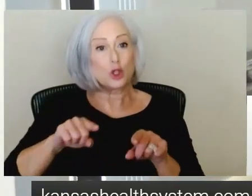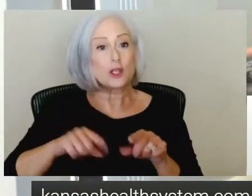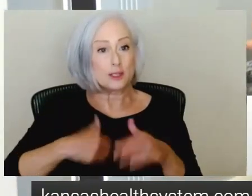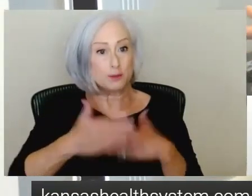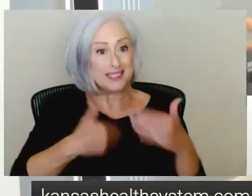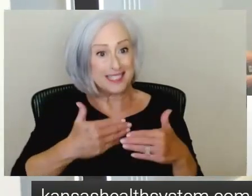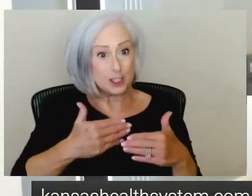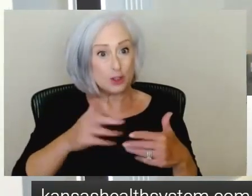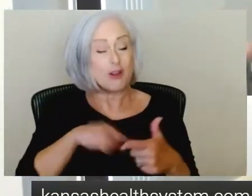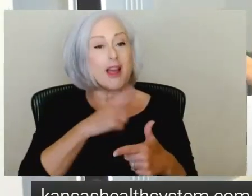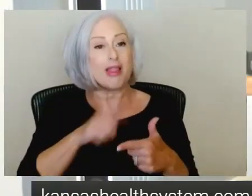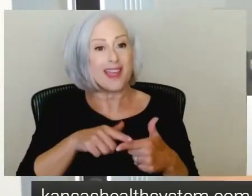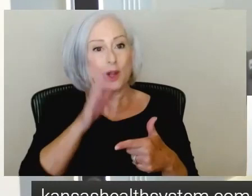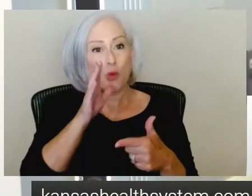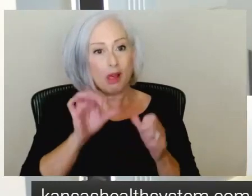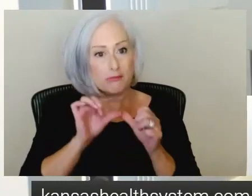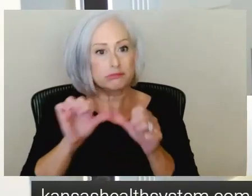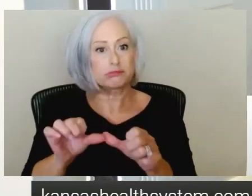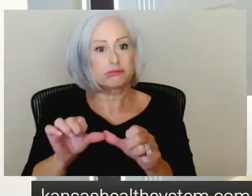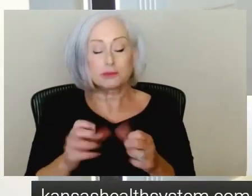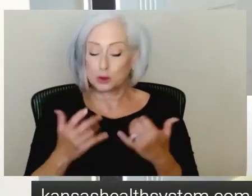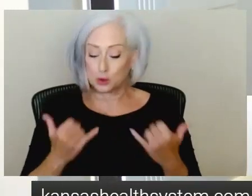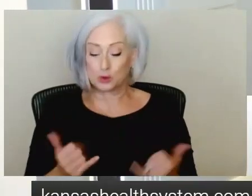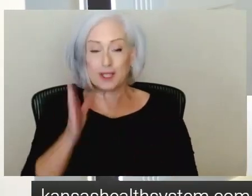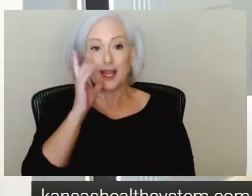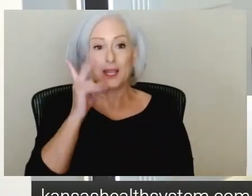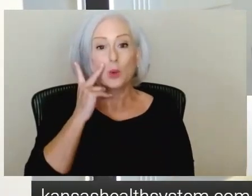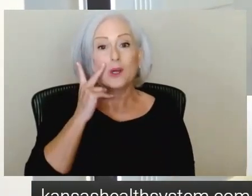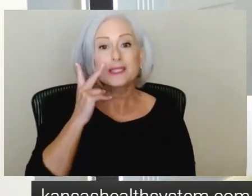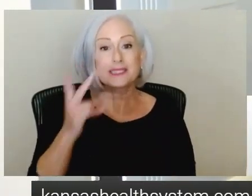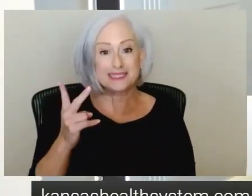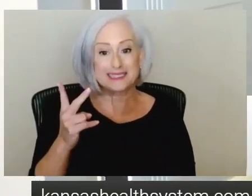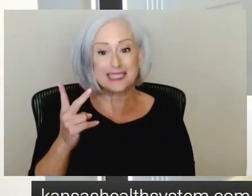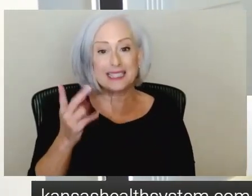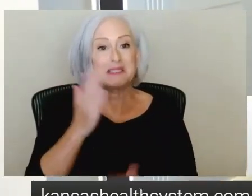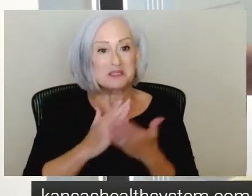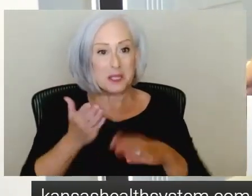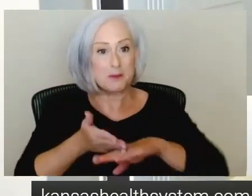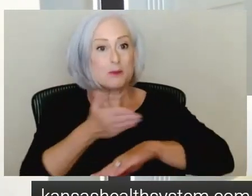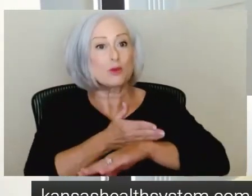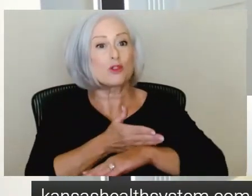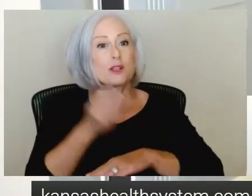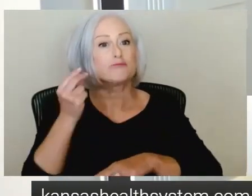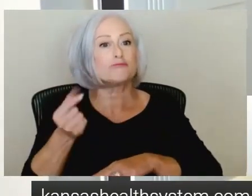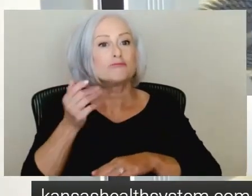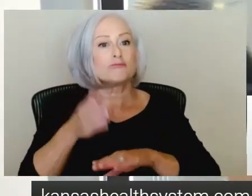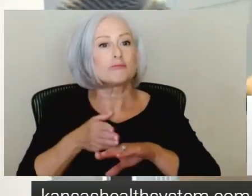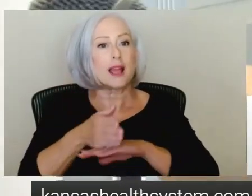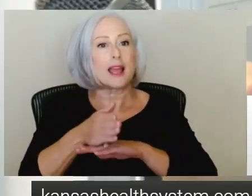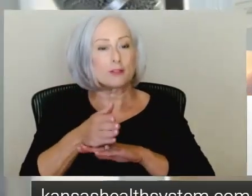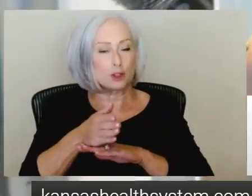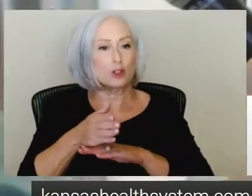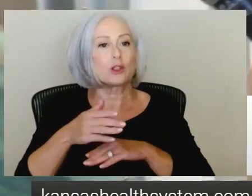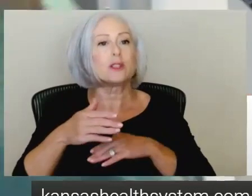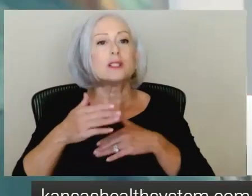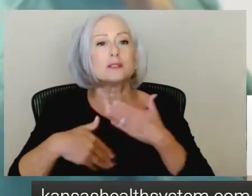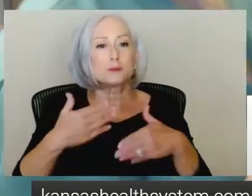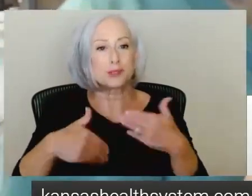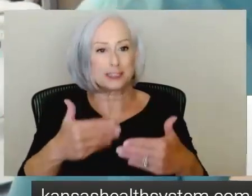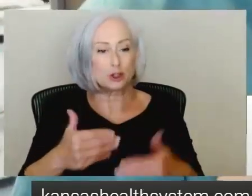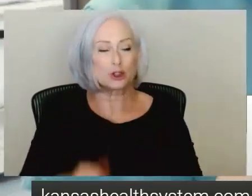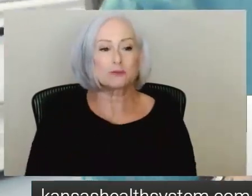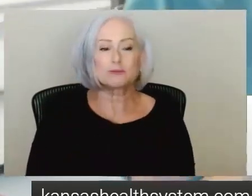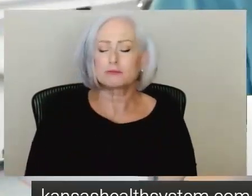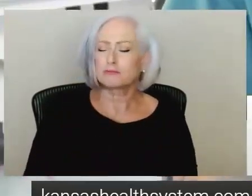So today we'll be able to see the improvement after the surgery and during the procedure. And I want to be